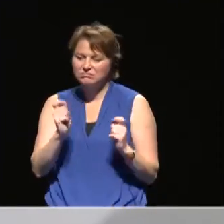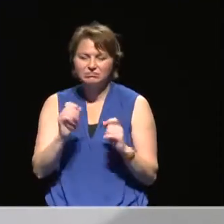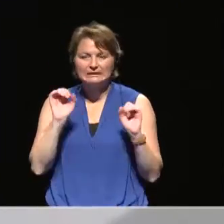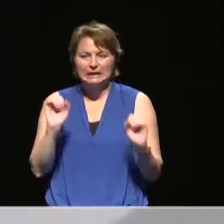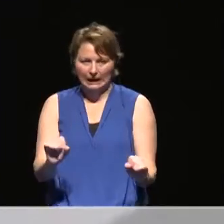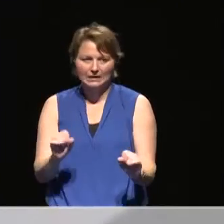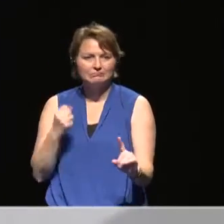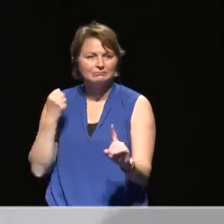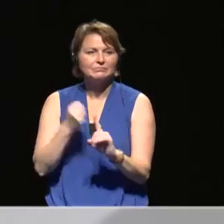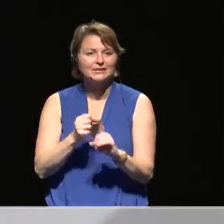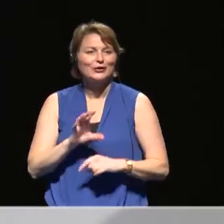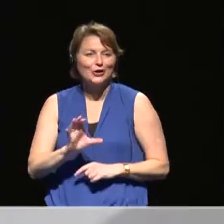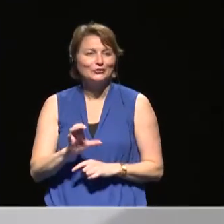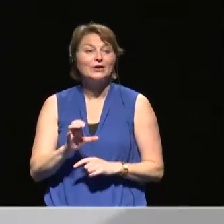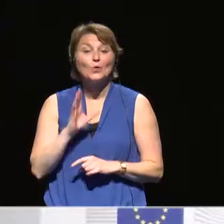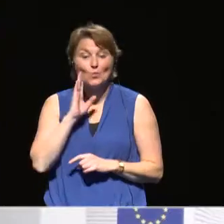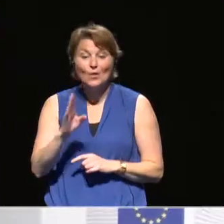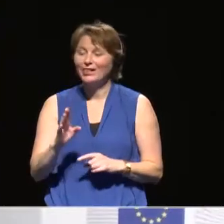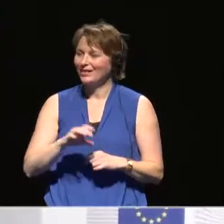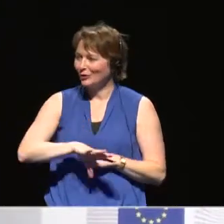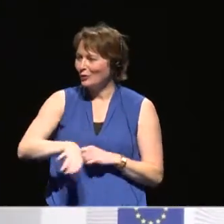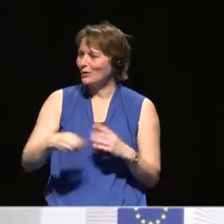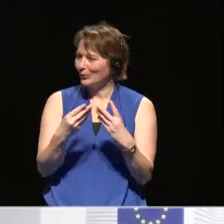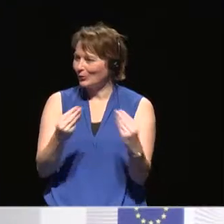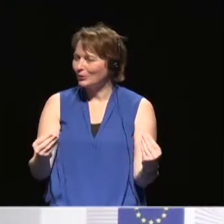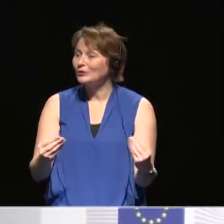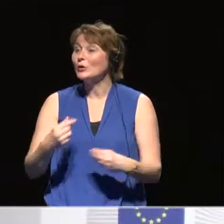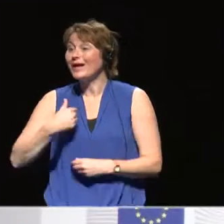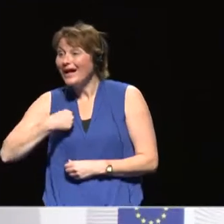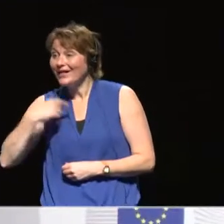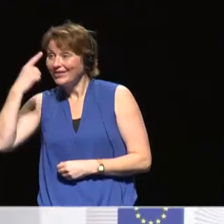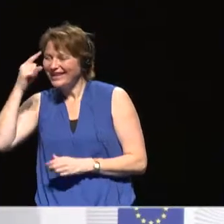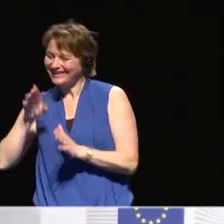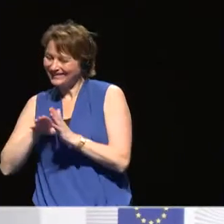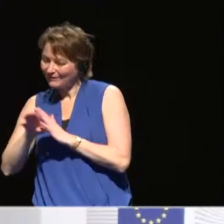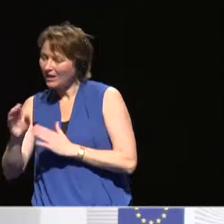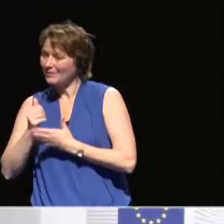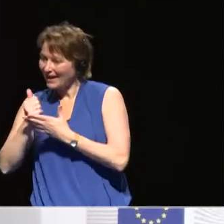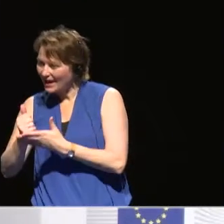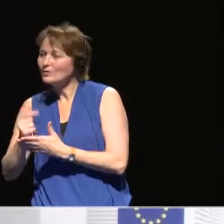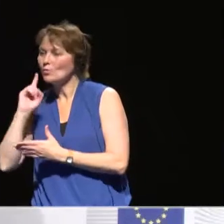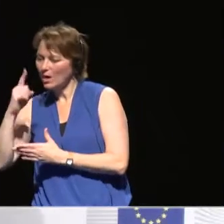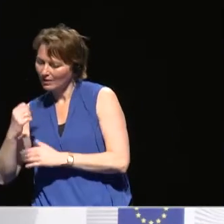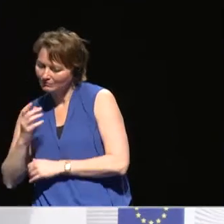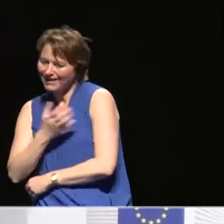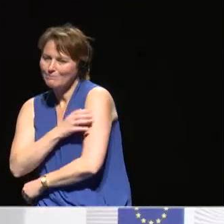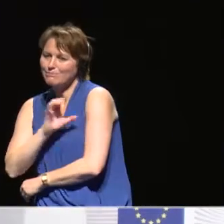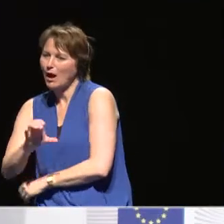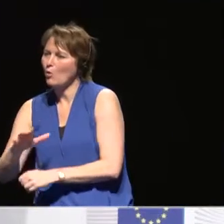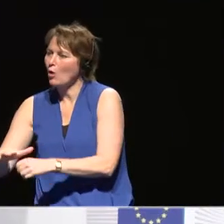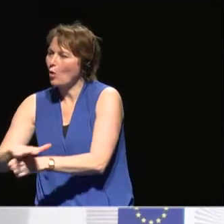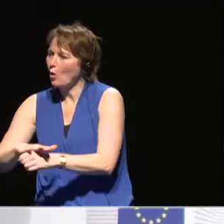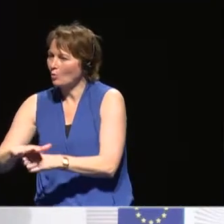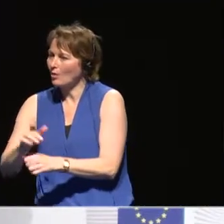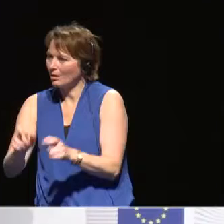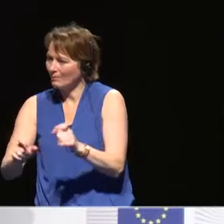corruption. And that is why I believe that development aid should do more to support and empower local agents in fighting corruption. So without making